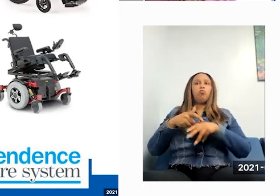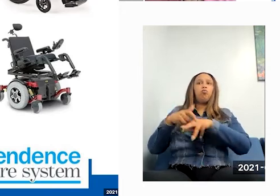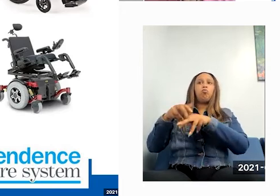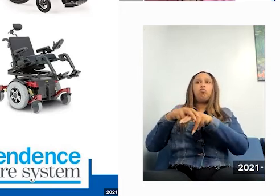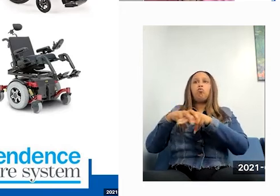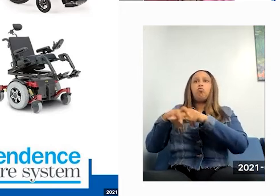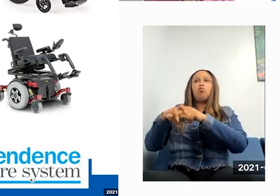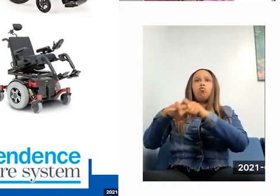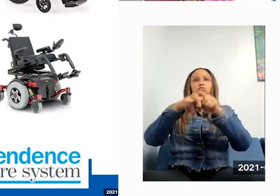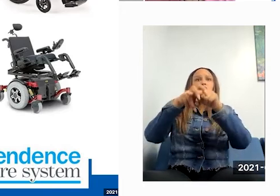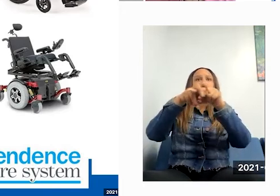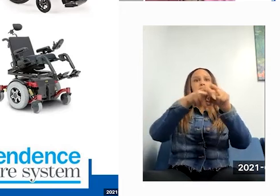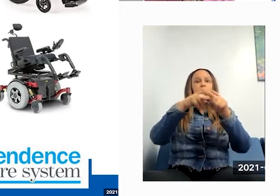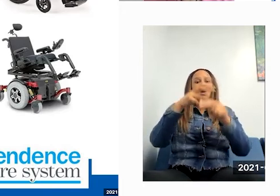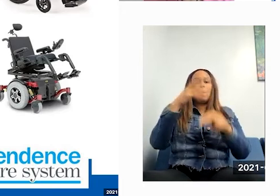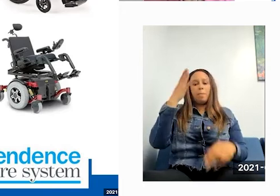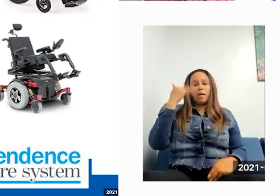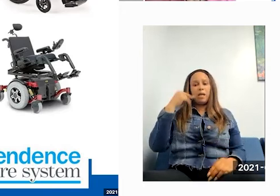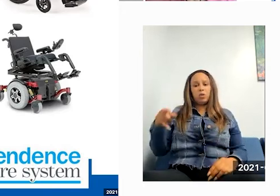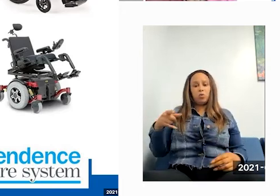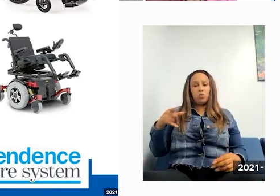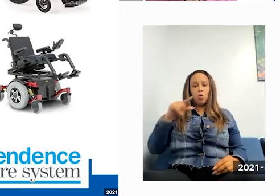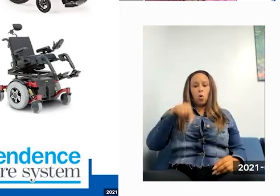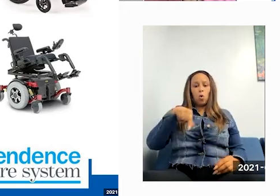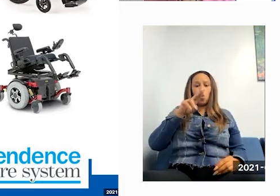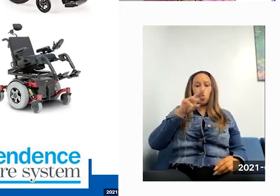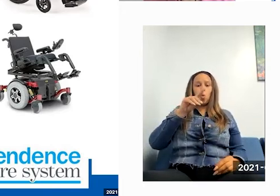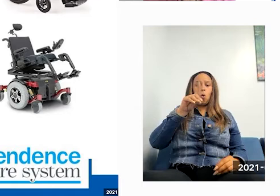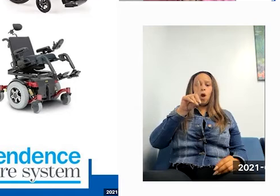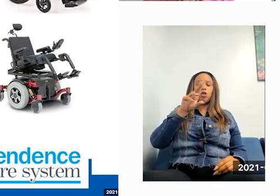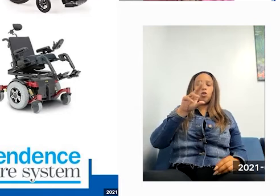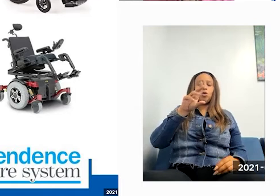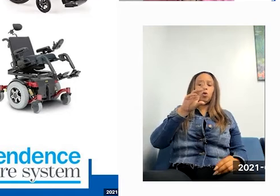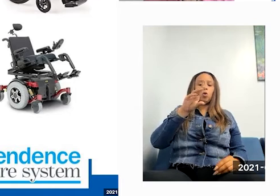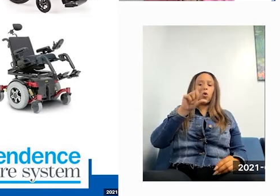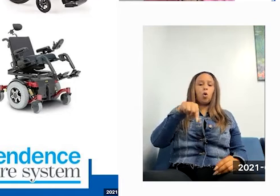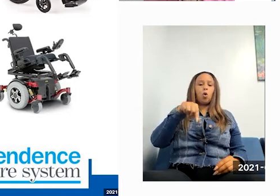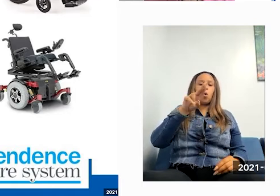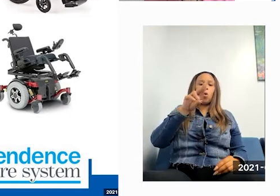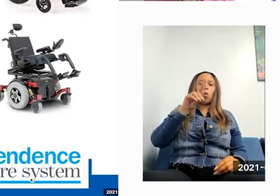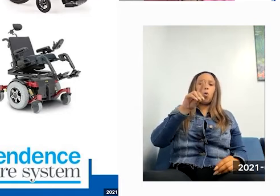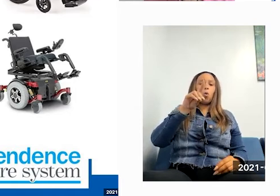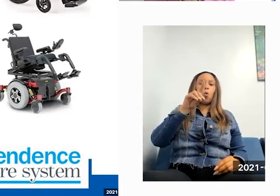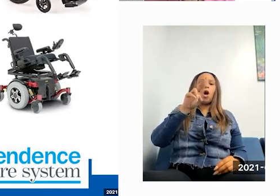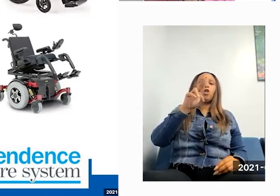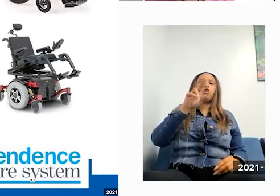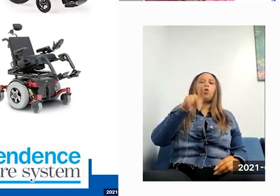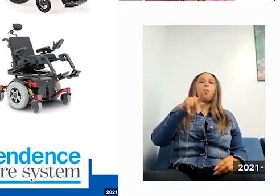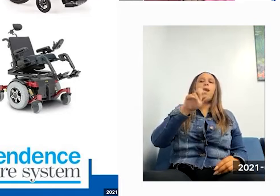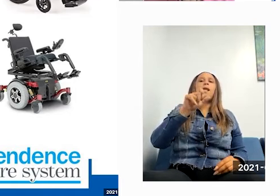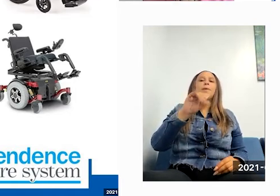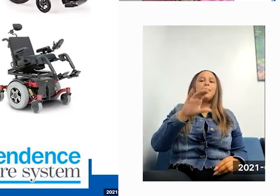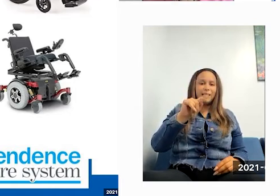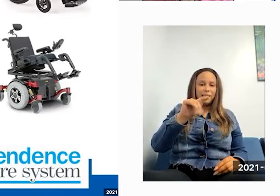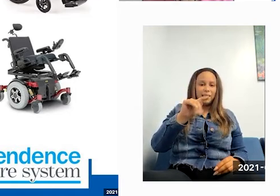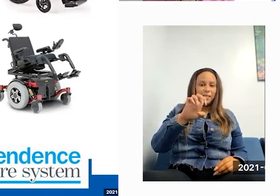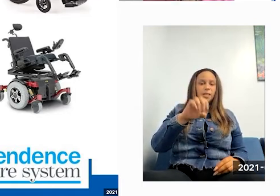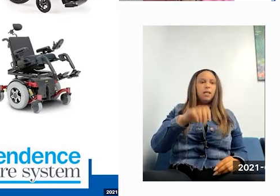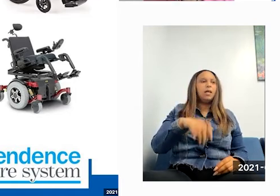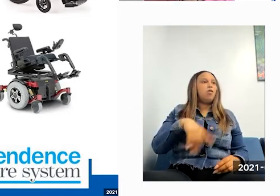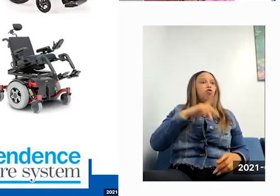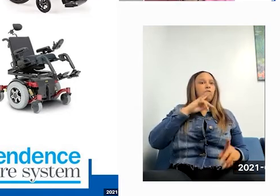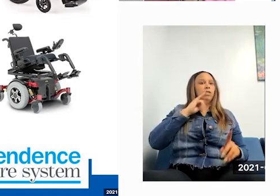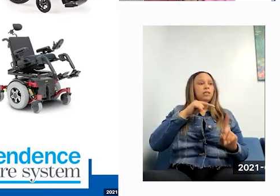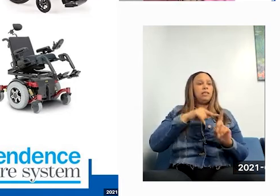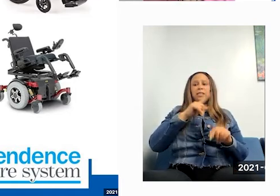quadriplegia at the C6 level, the person's not able to self-generate manual wheelchair. They can't operate